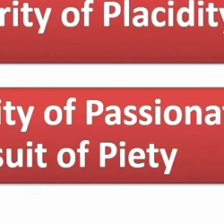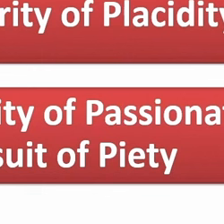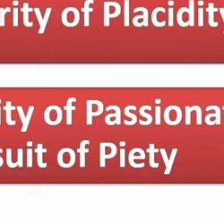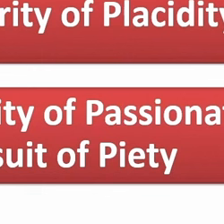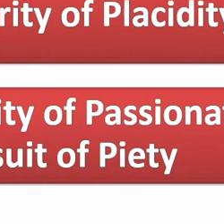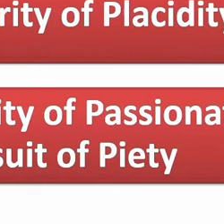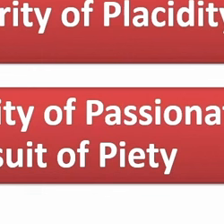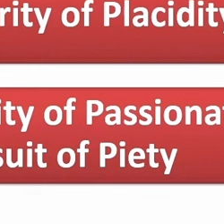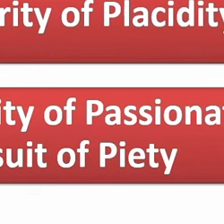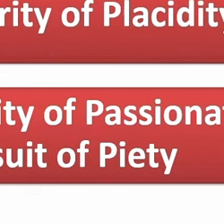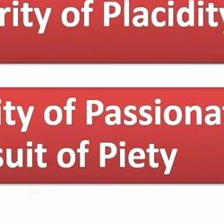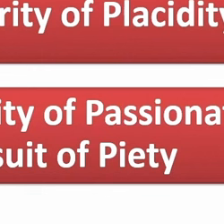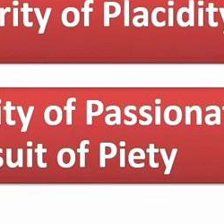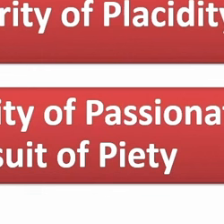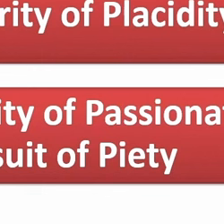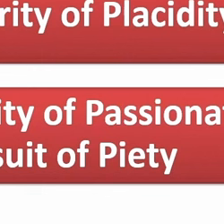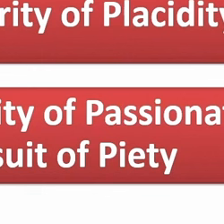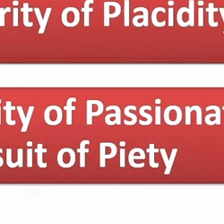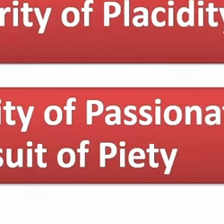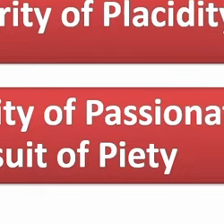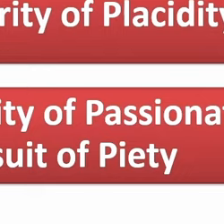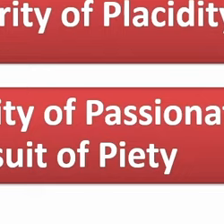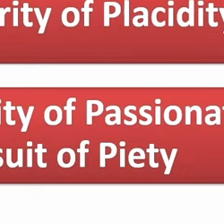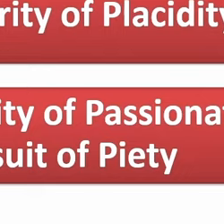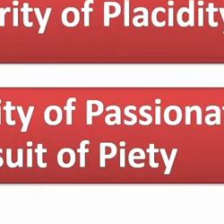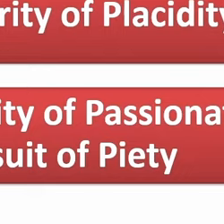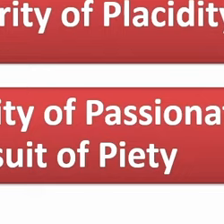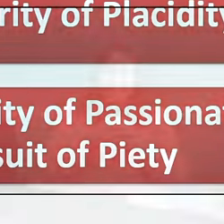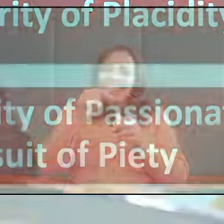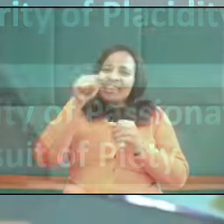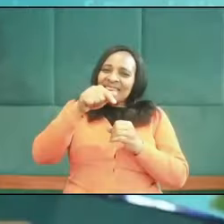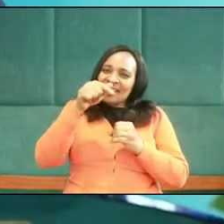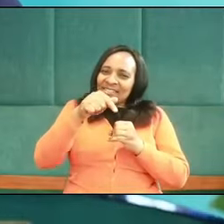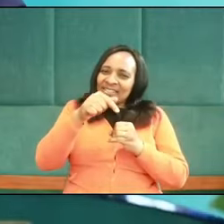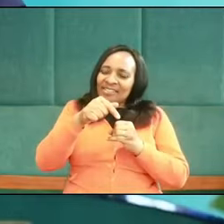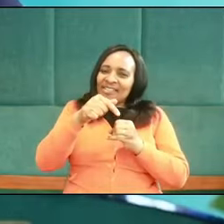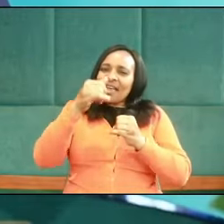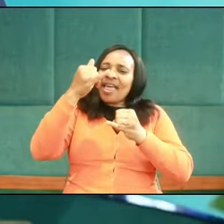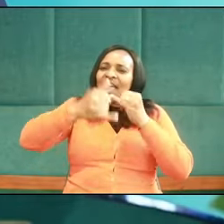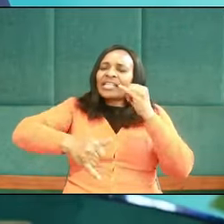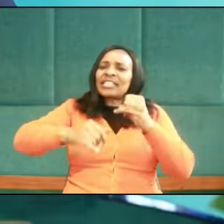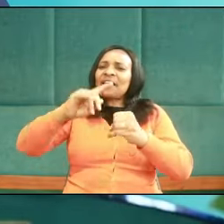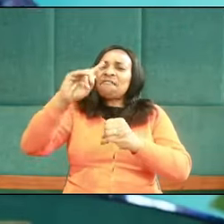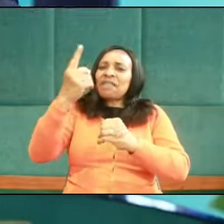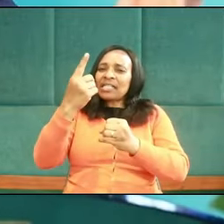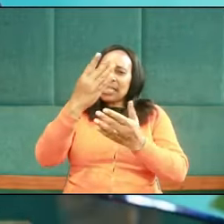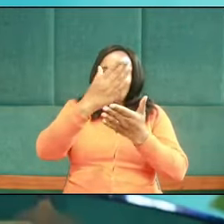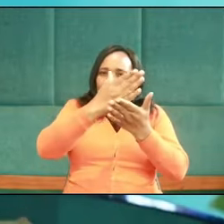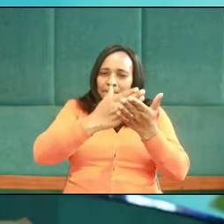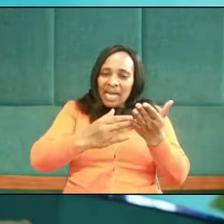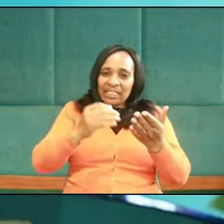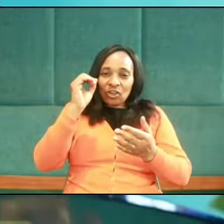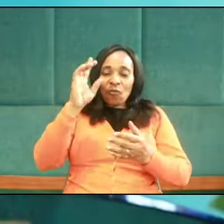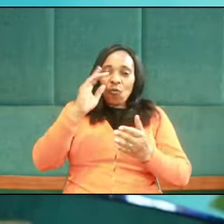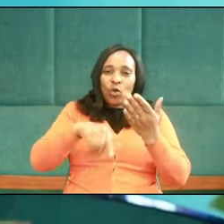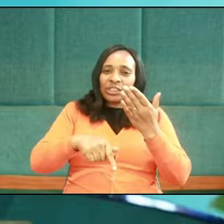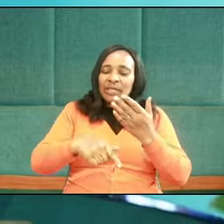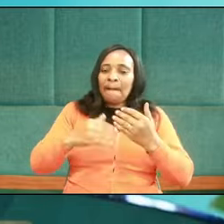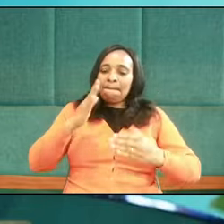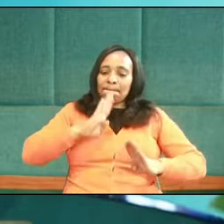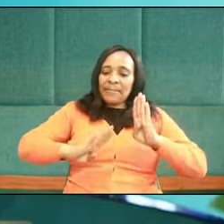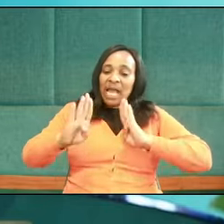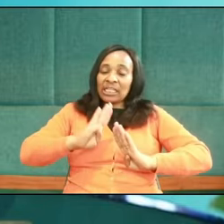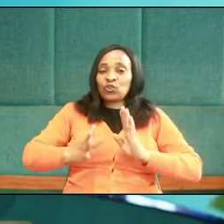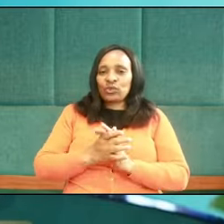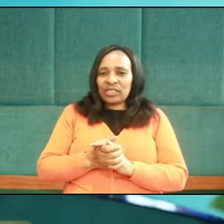It's important for us to know that that ends the first part of the beatitude. So the